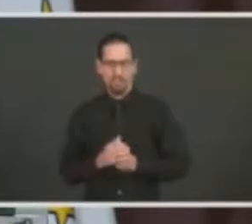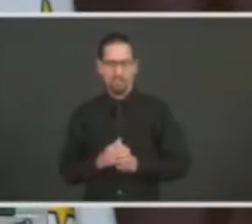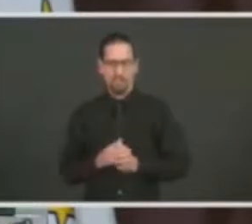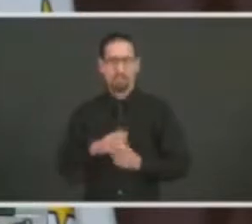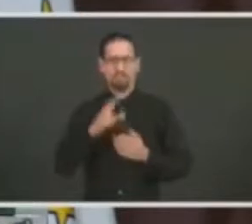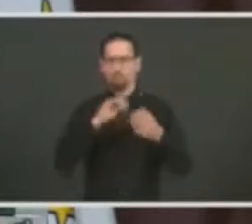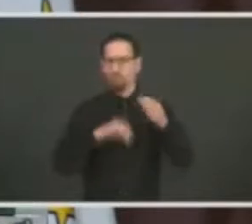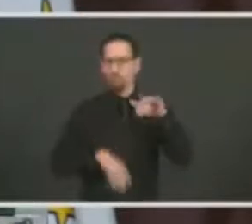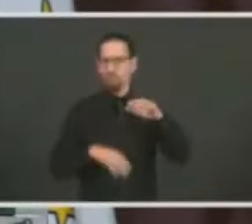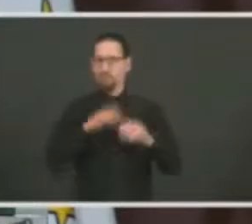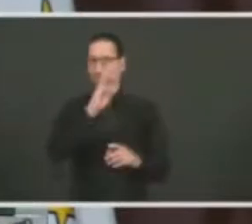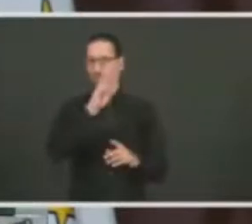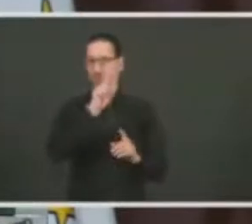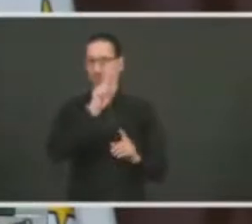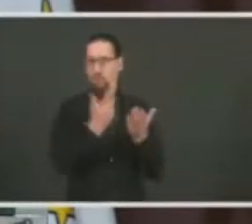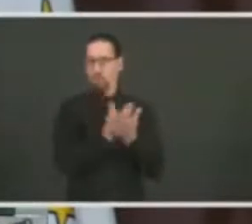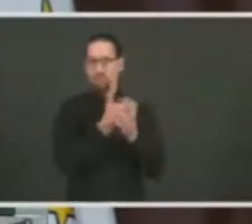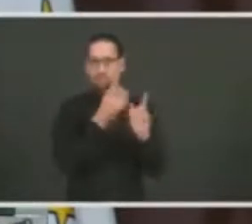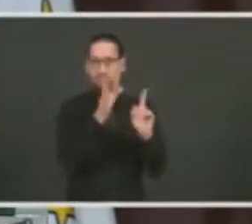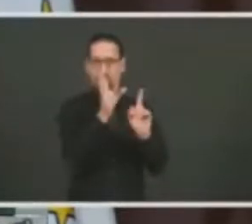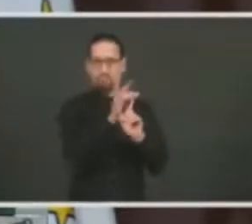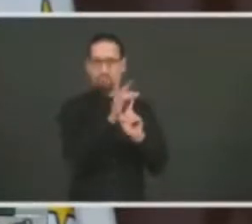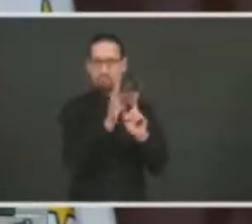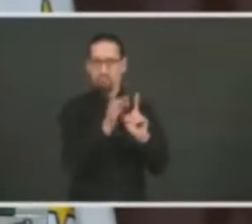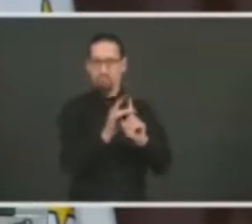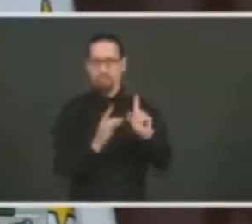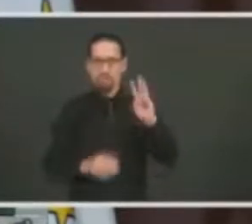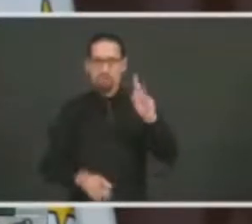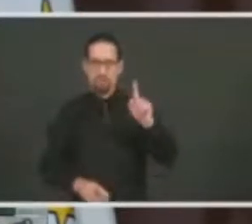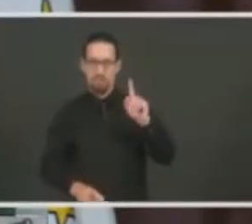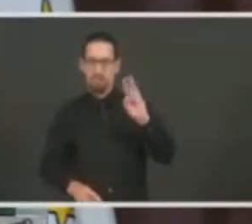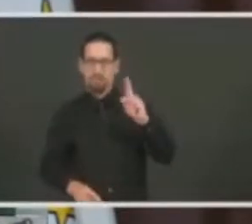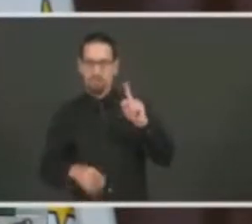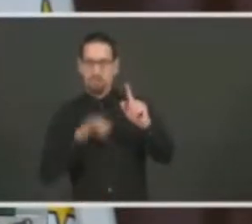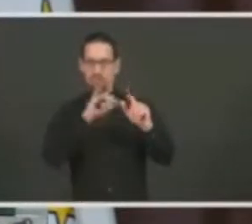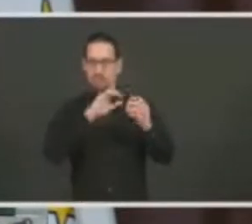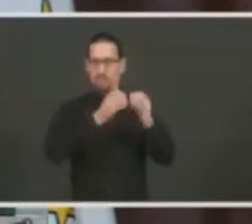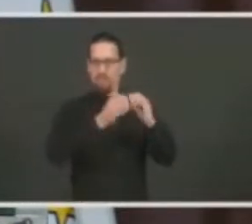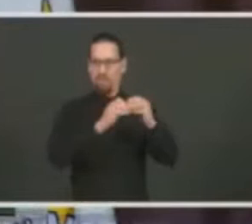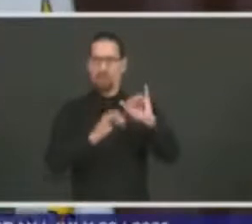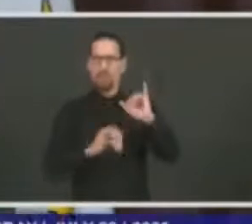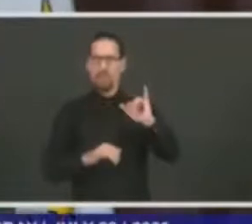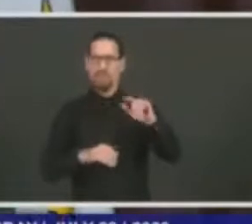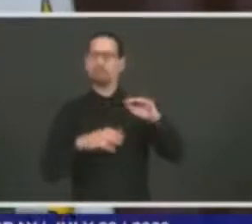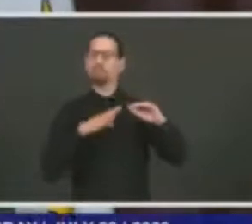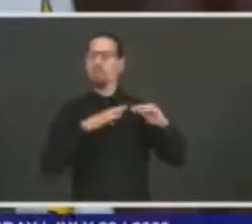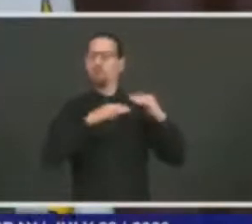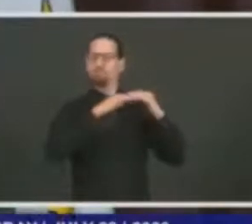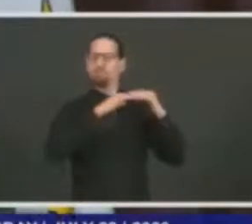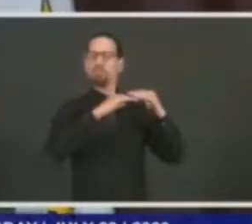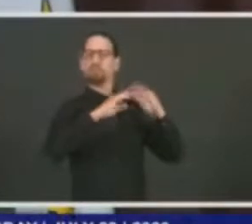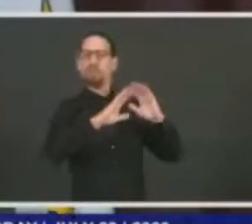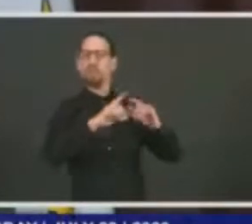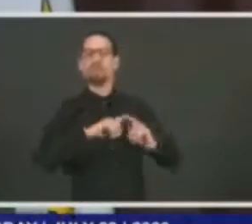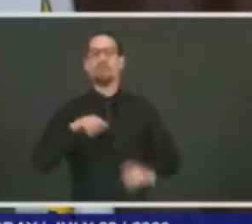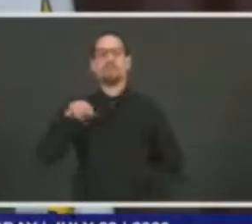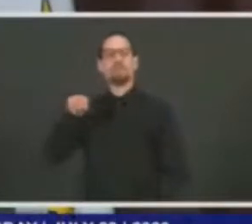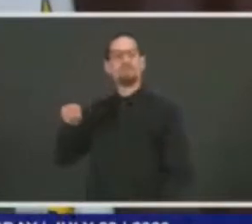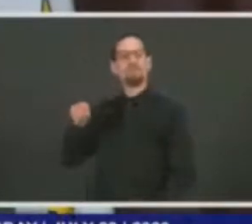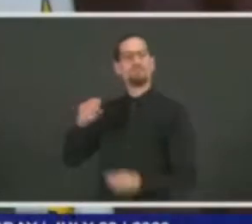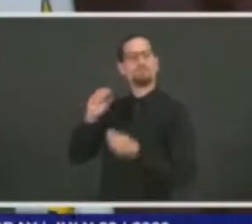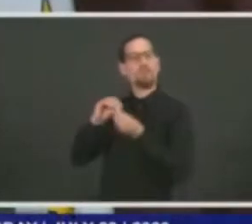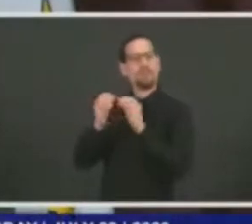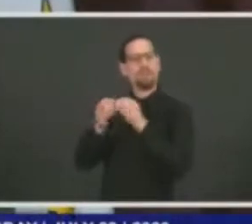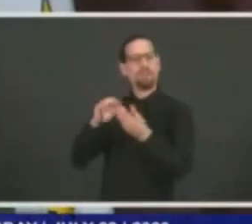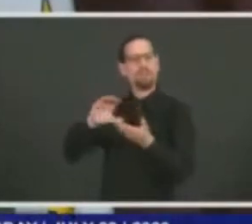holding steady. Those are the kind of days we like to see. Obviously, 2 deaths is heartbreaking. I had